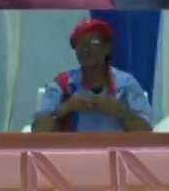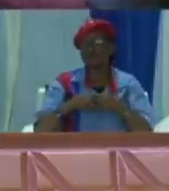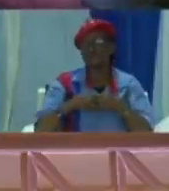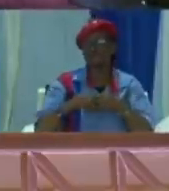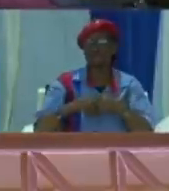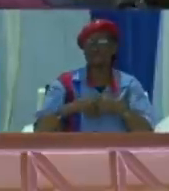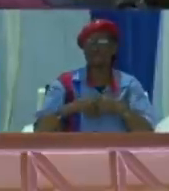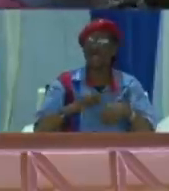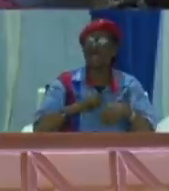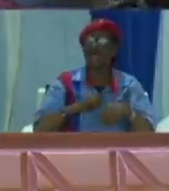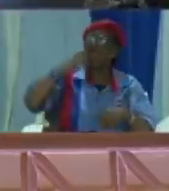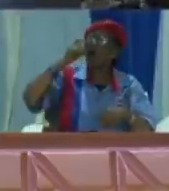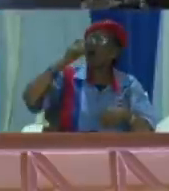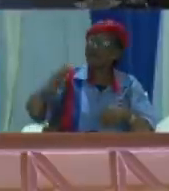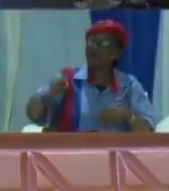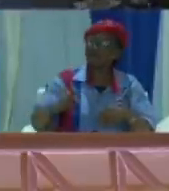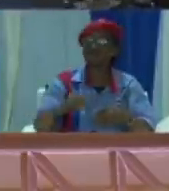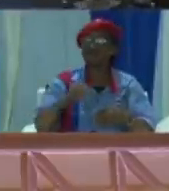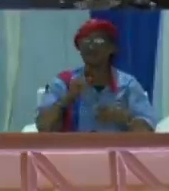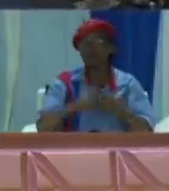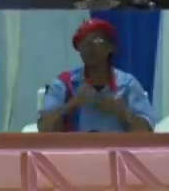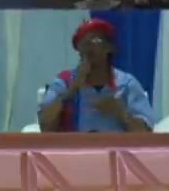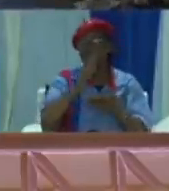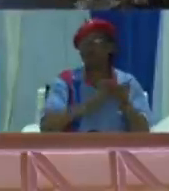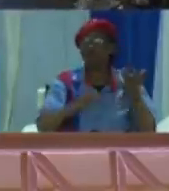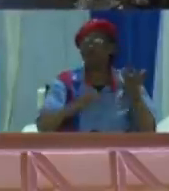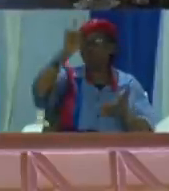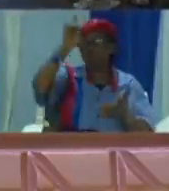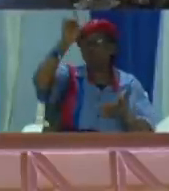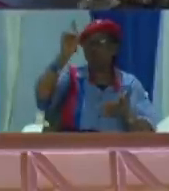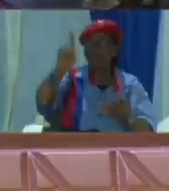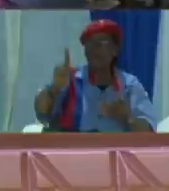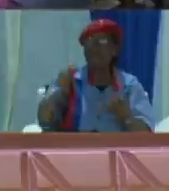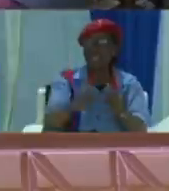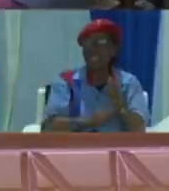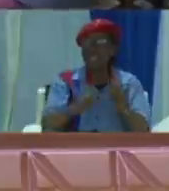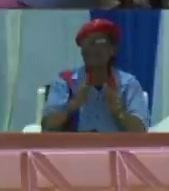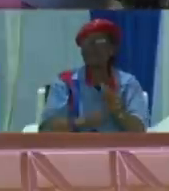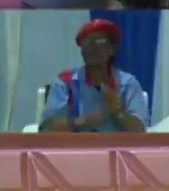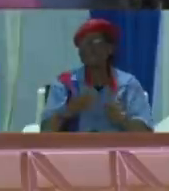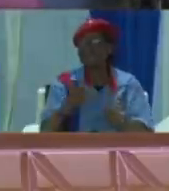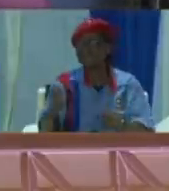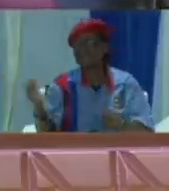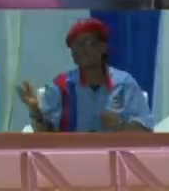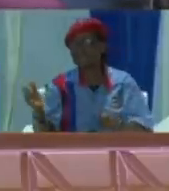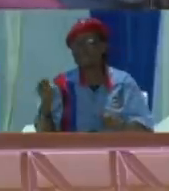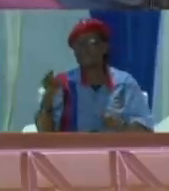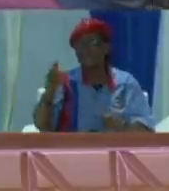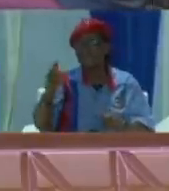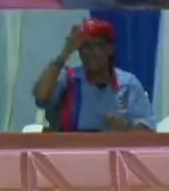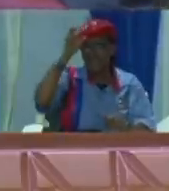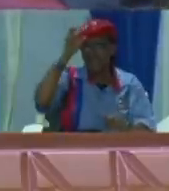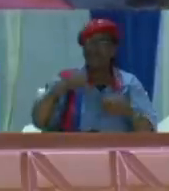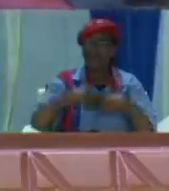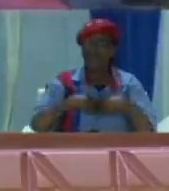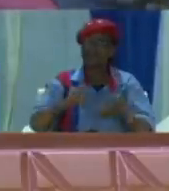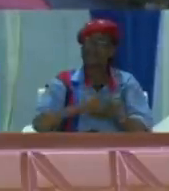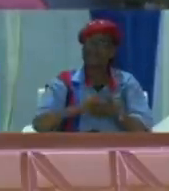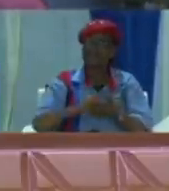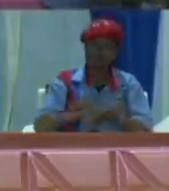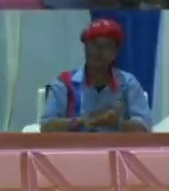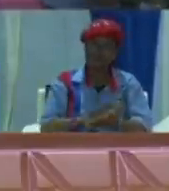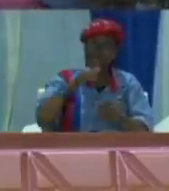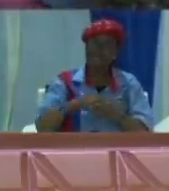I decree to someone, everything the devil has destroyed in your life,